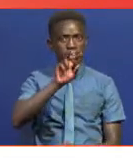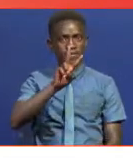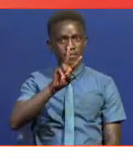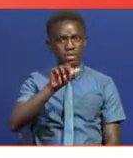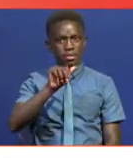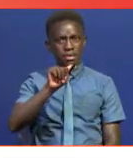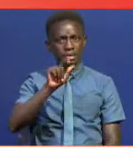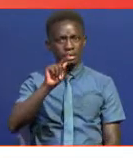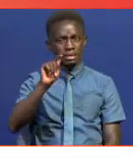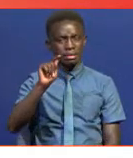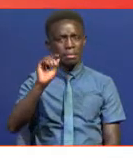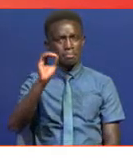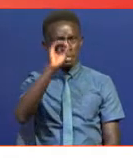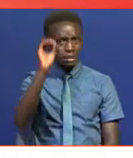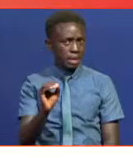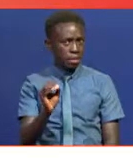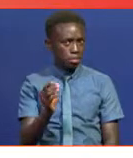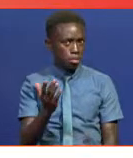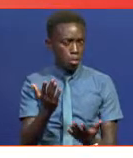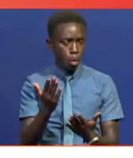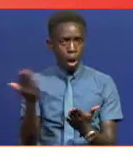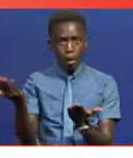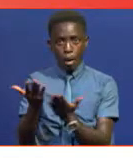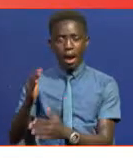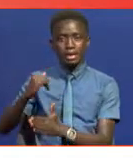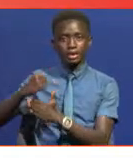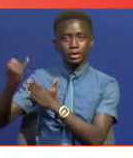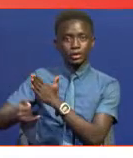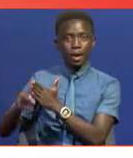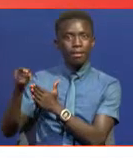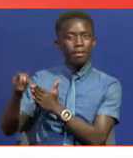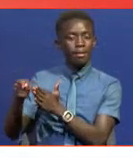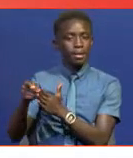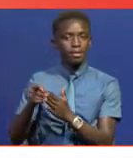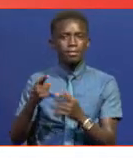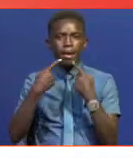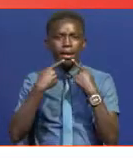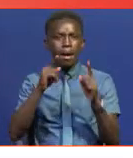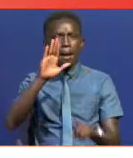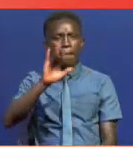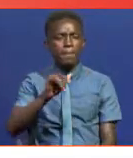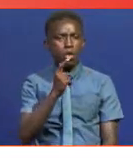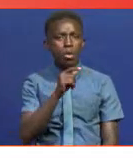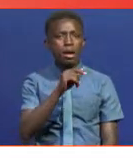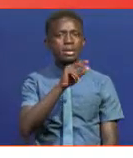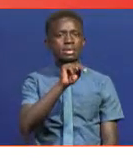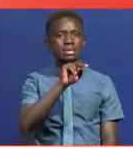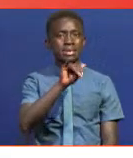insurance services. This according to an analysis by Ernst & Young on the proposed